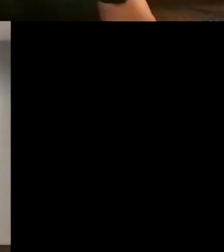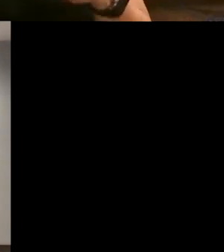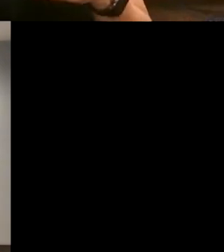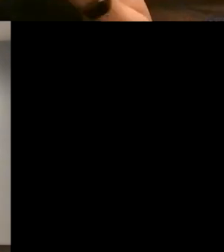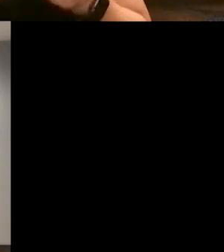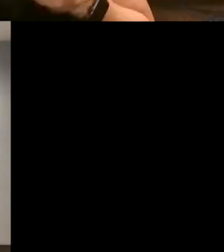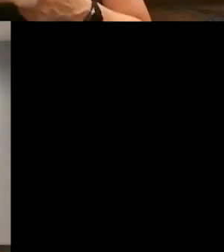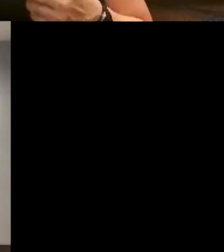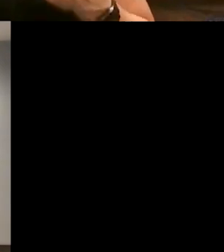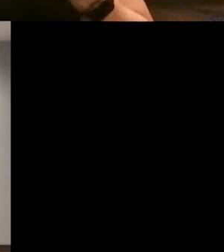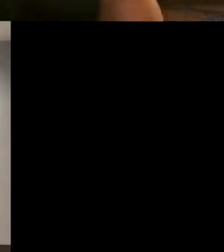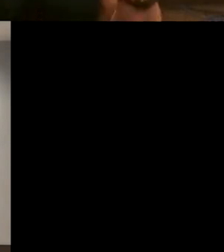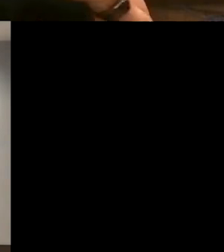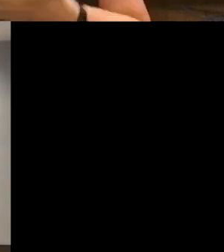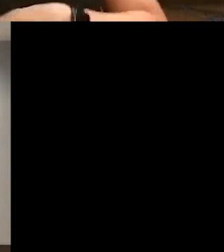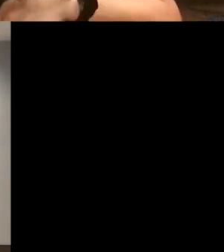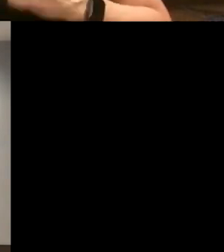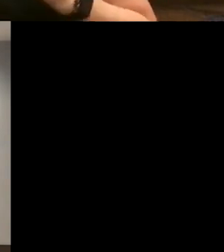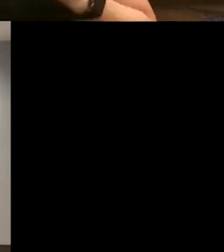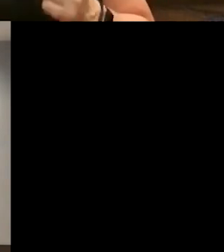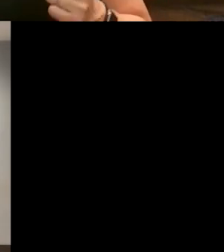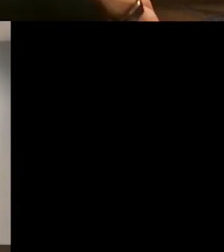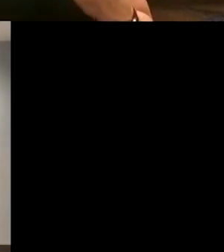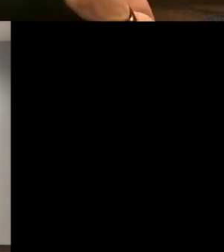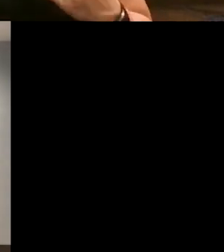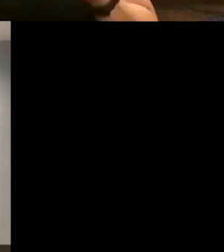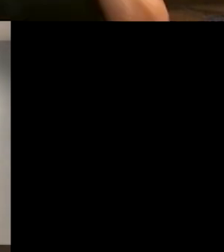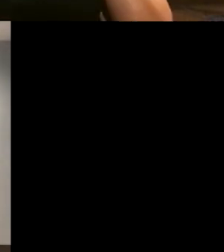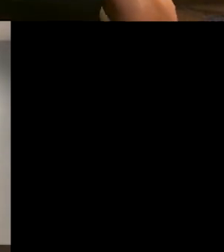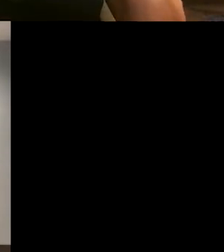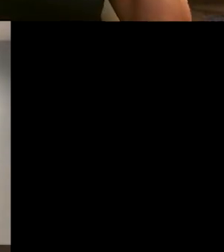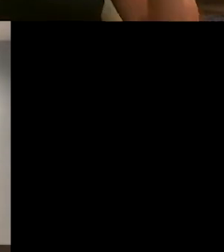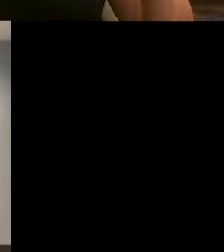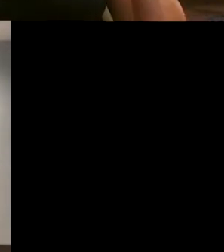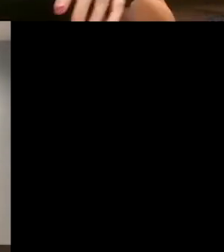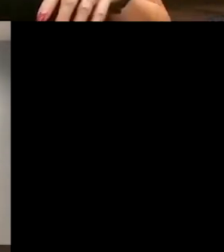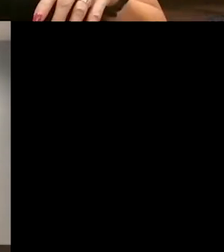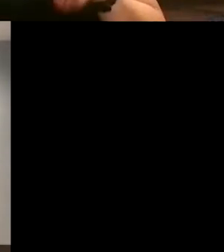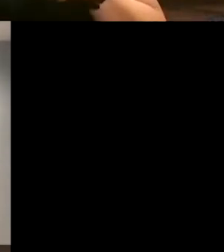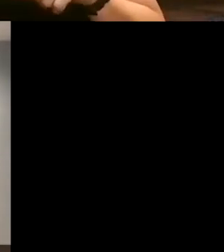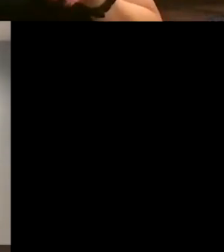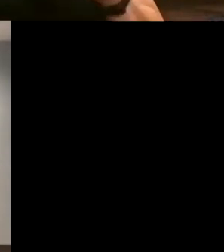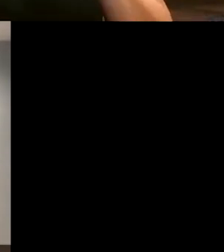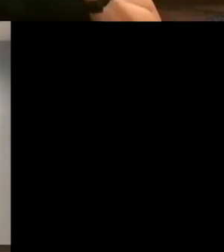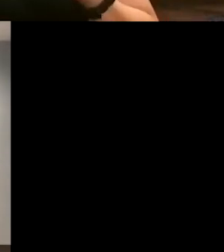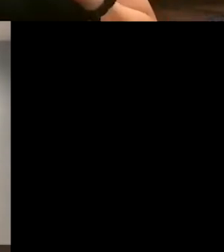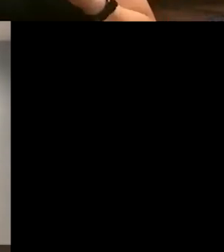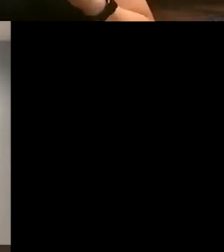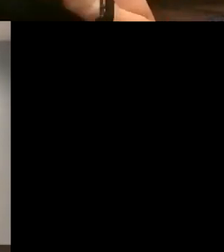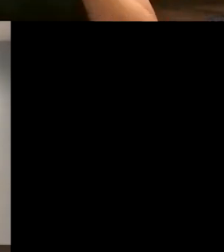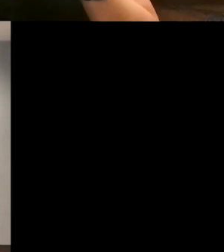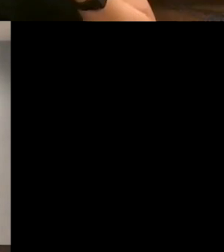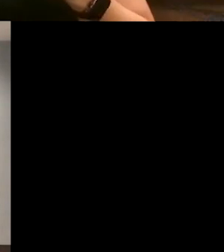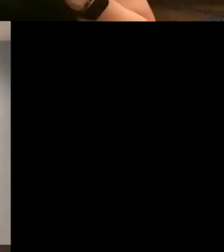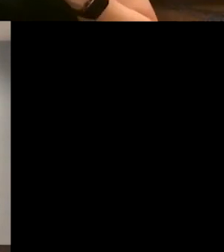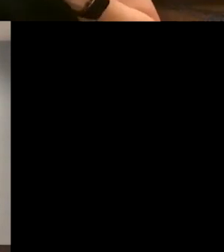thank you so much for spending time with us today, and I'm sure the ripple effects of these conversations will be seen for some time to come. Thank